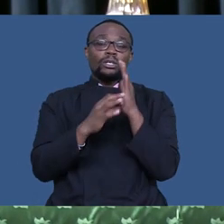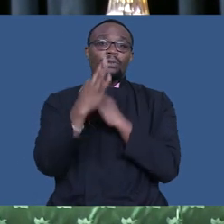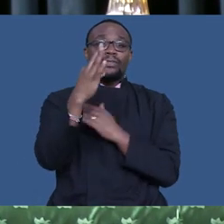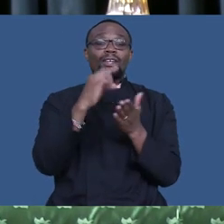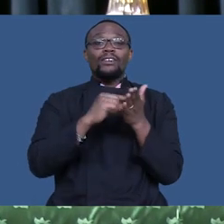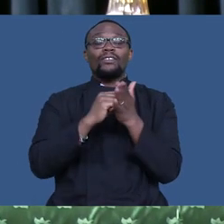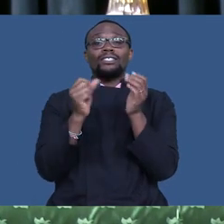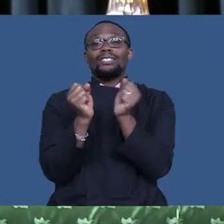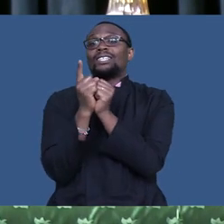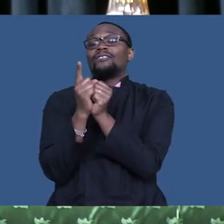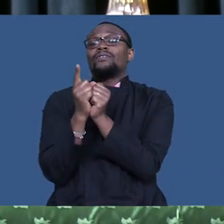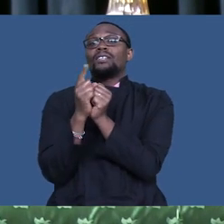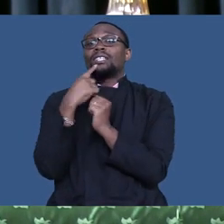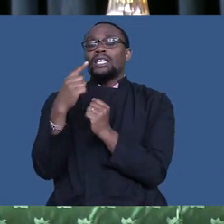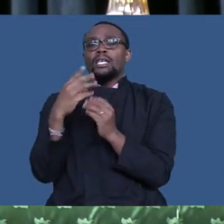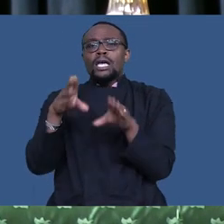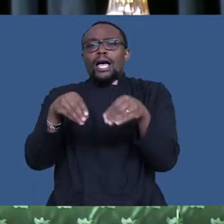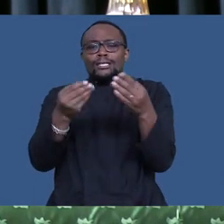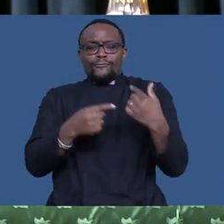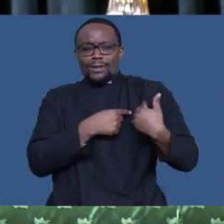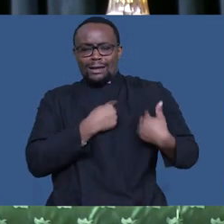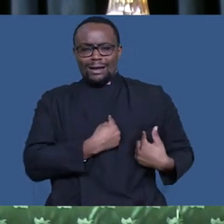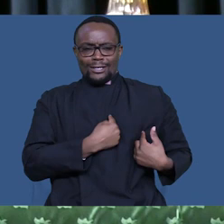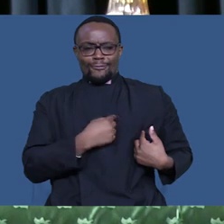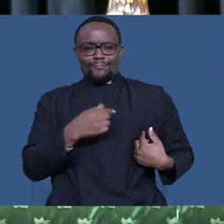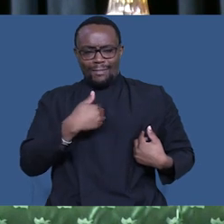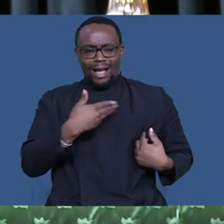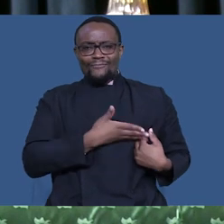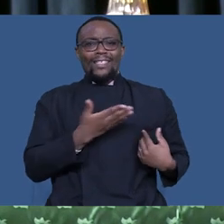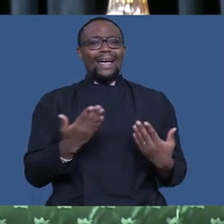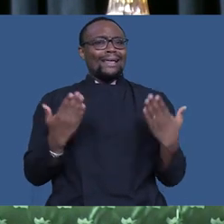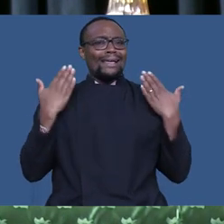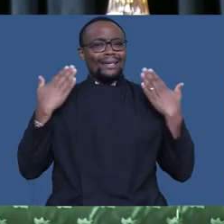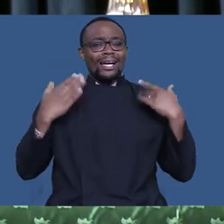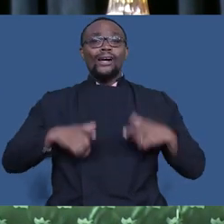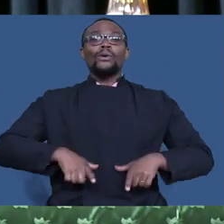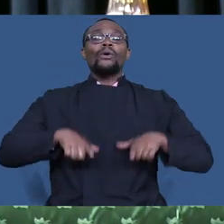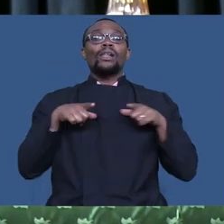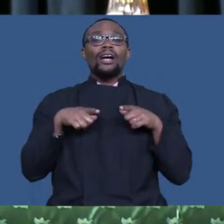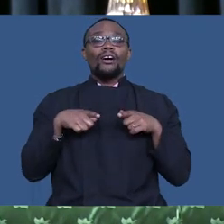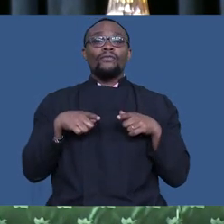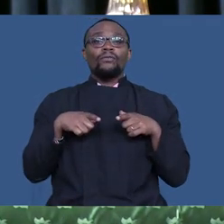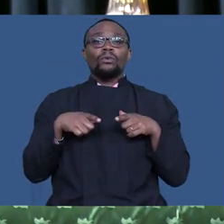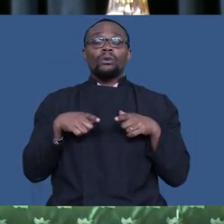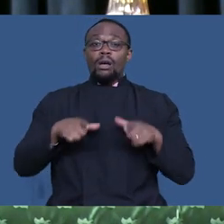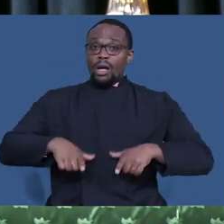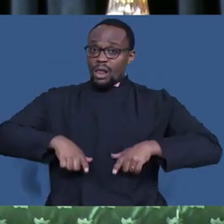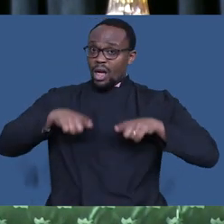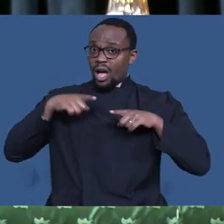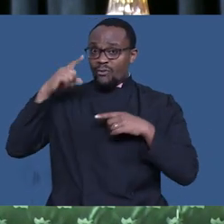set eternity in our hearts. Living with a heavenly